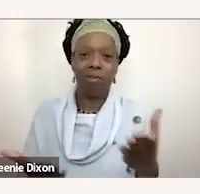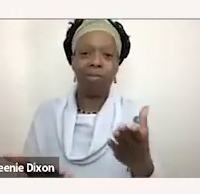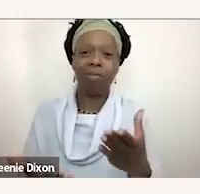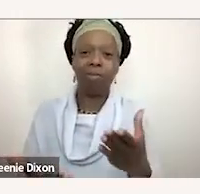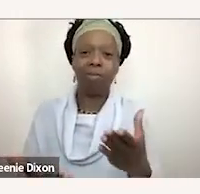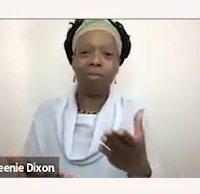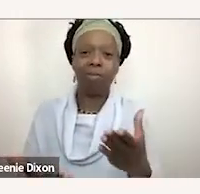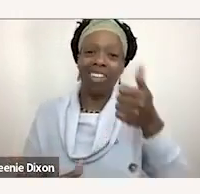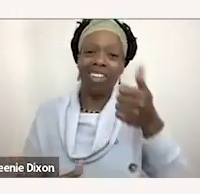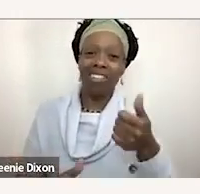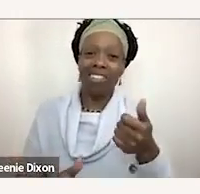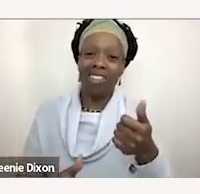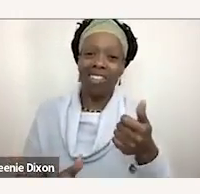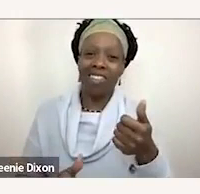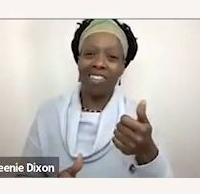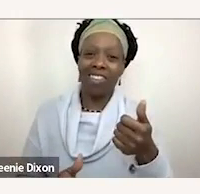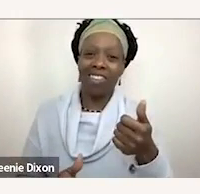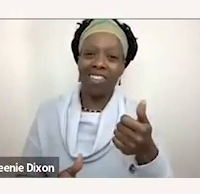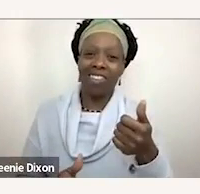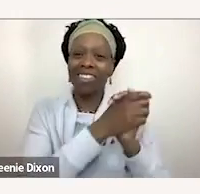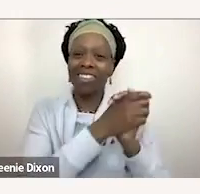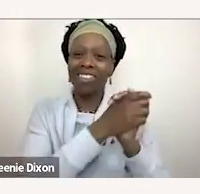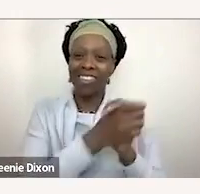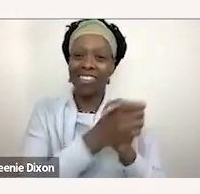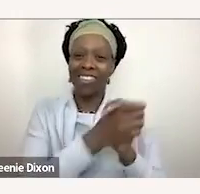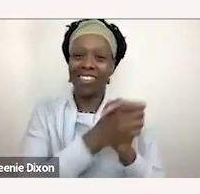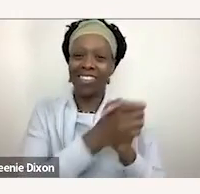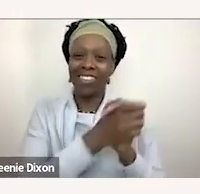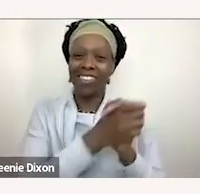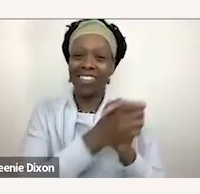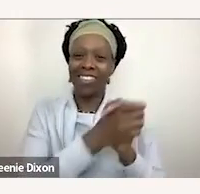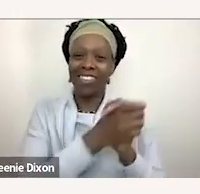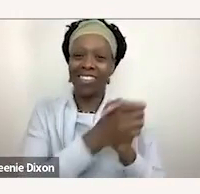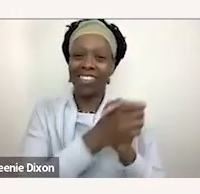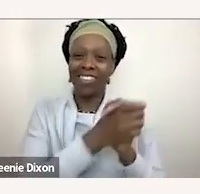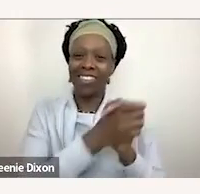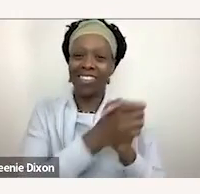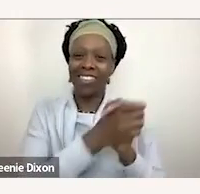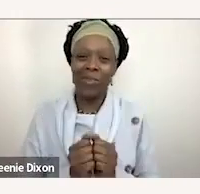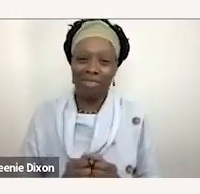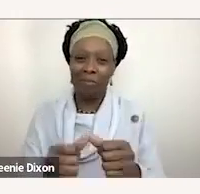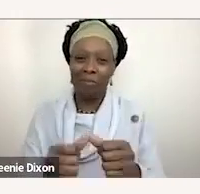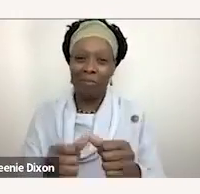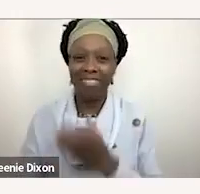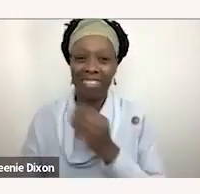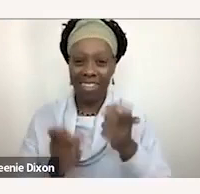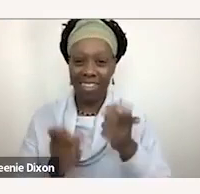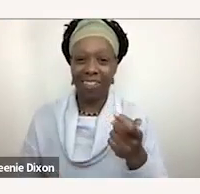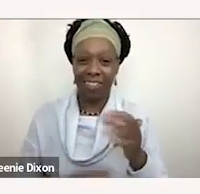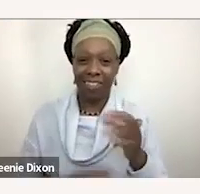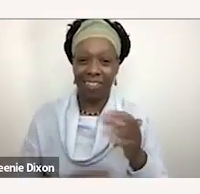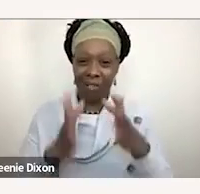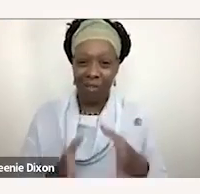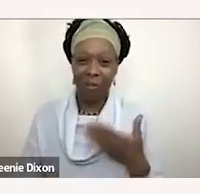out to Ms. Greenie Dixon, who has been rocking it with the ASL interpretation, and give her the thanks